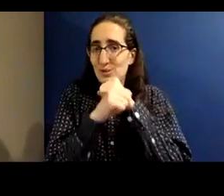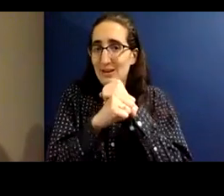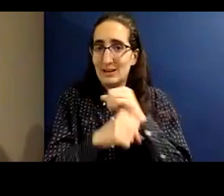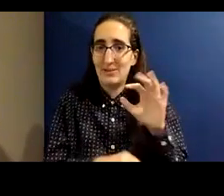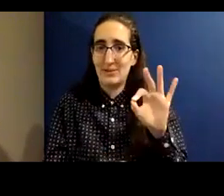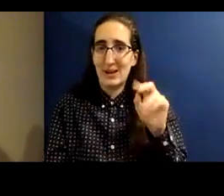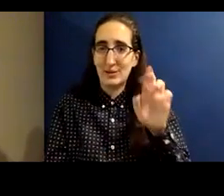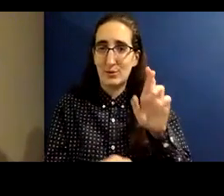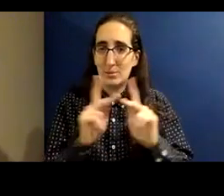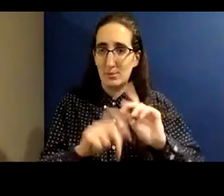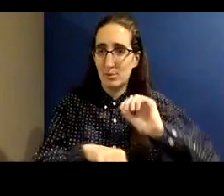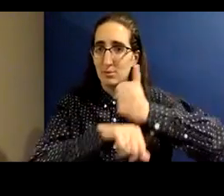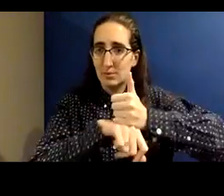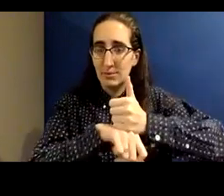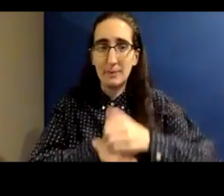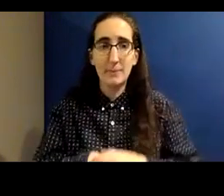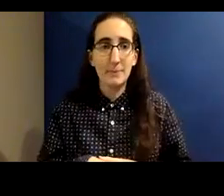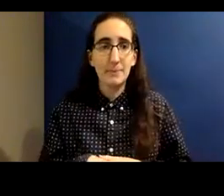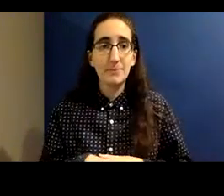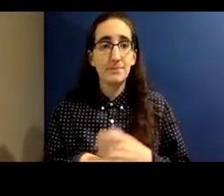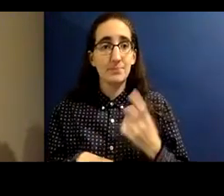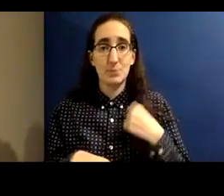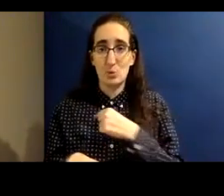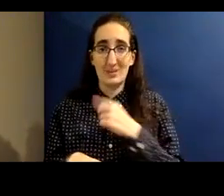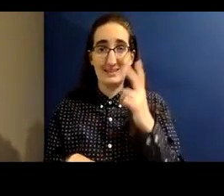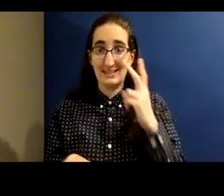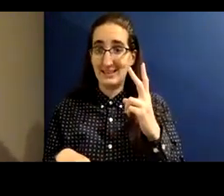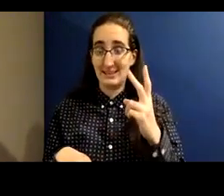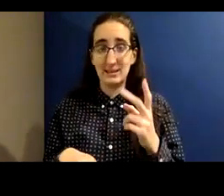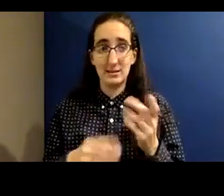have in place. So we see that